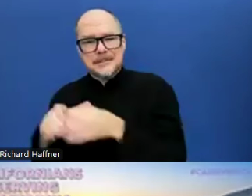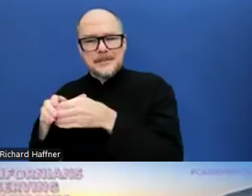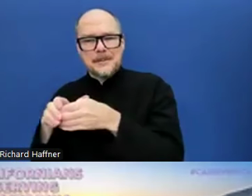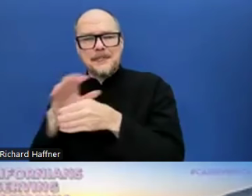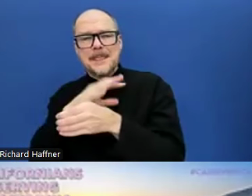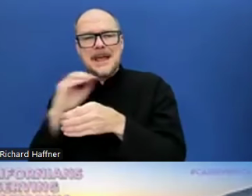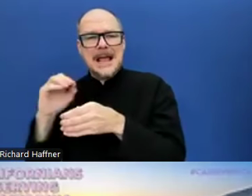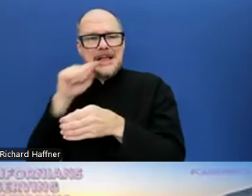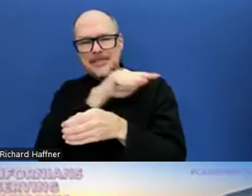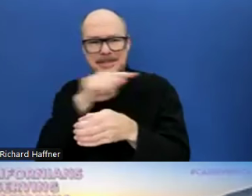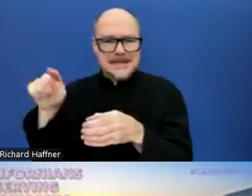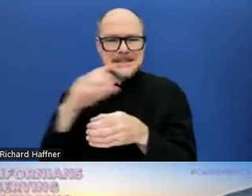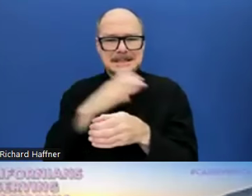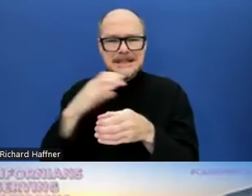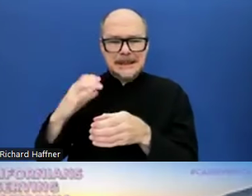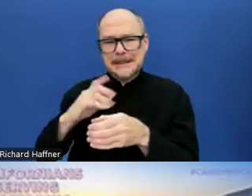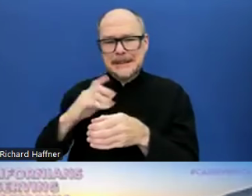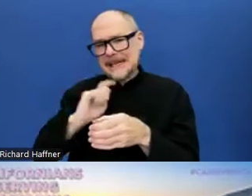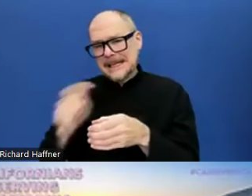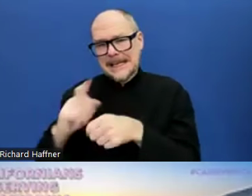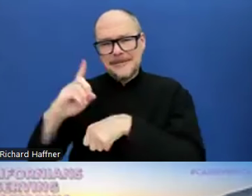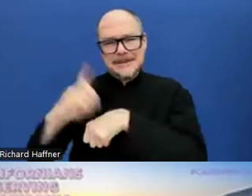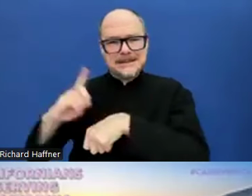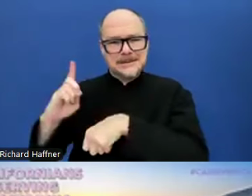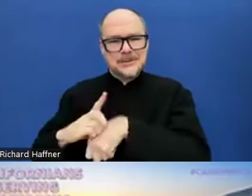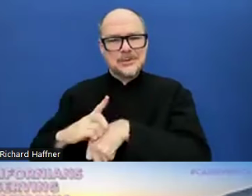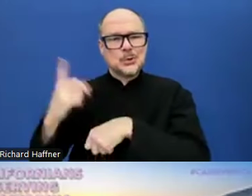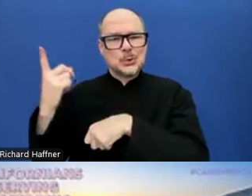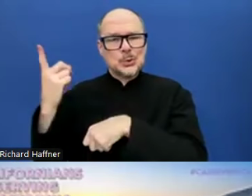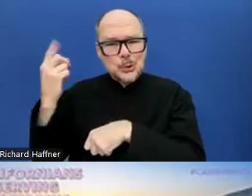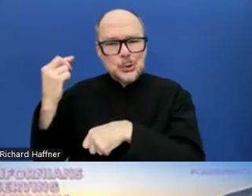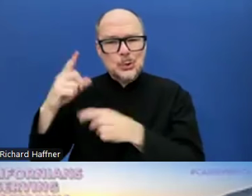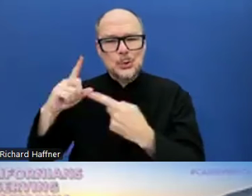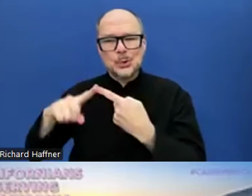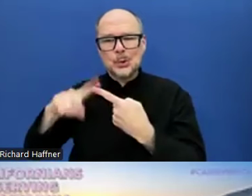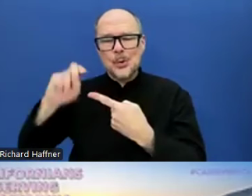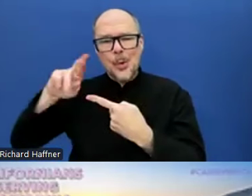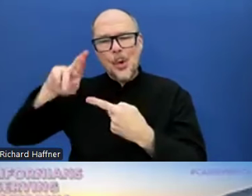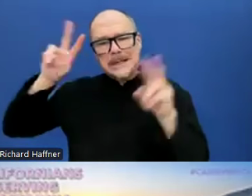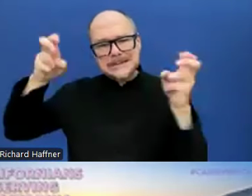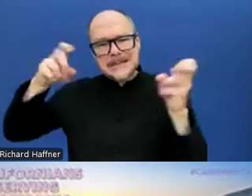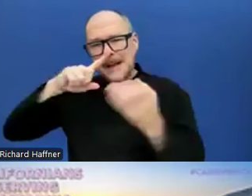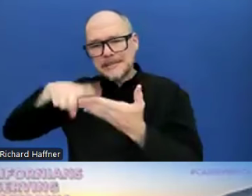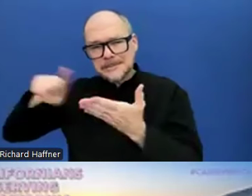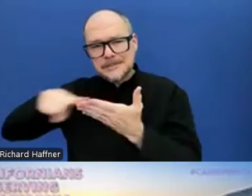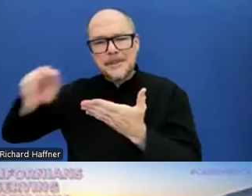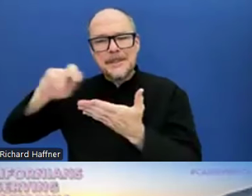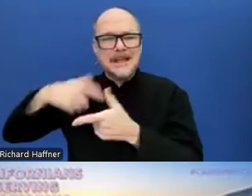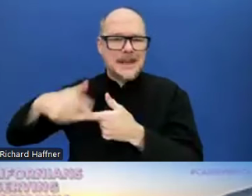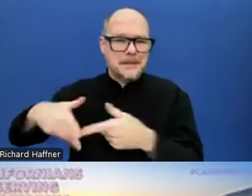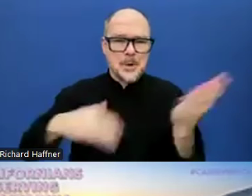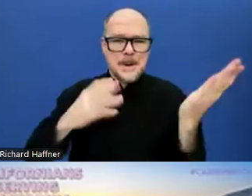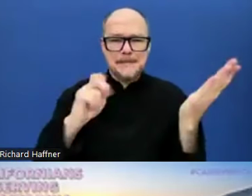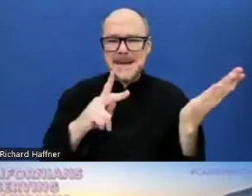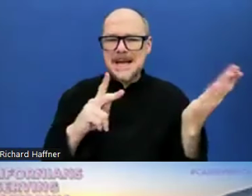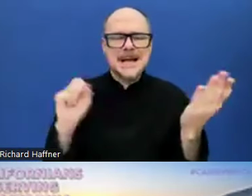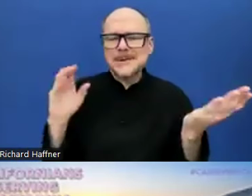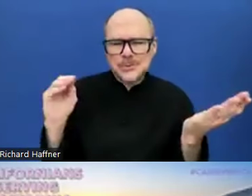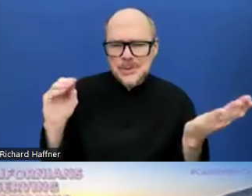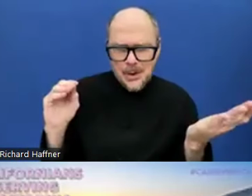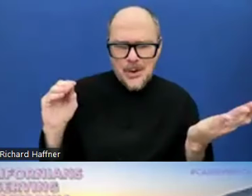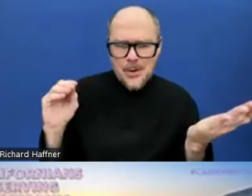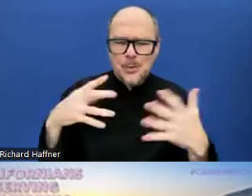by the committee to a specific topic or issue to investigate, discuss, and bring back. So in essence,